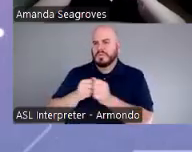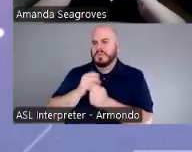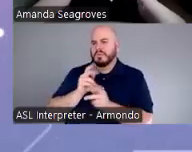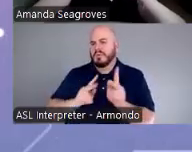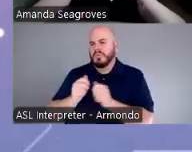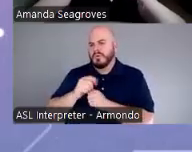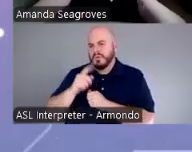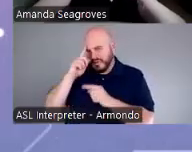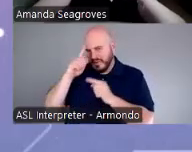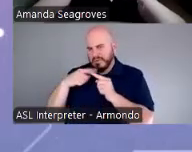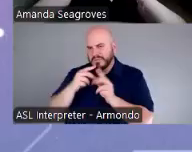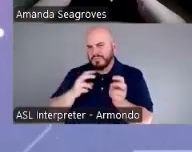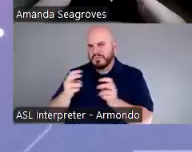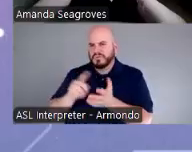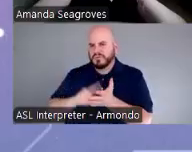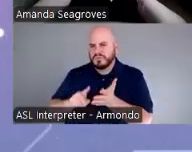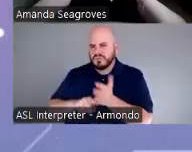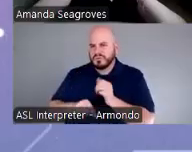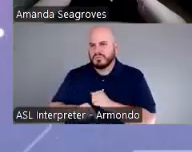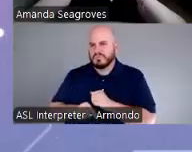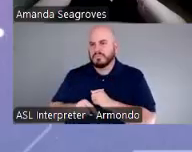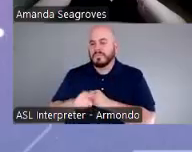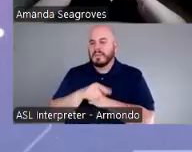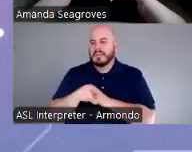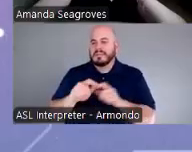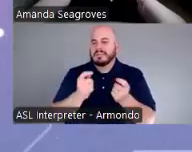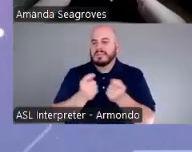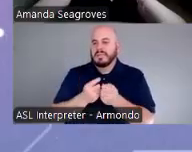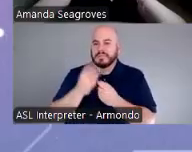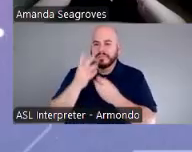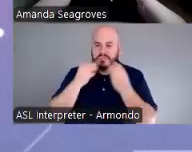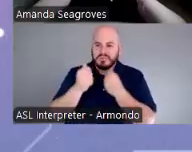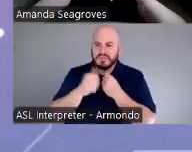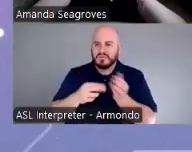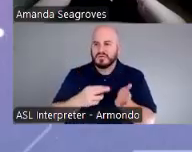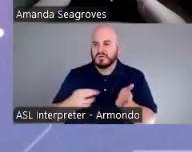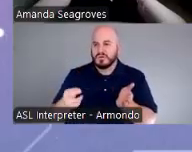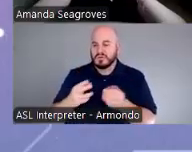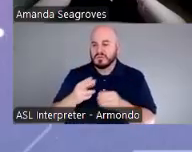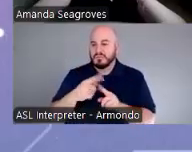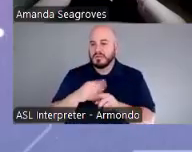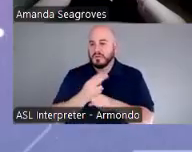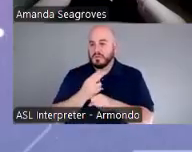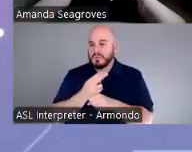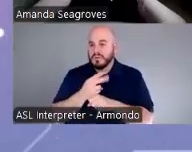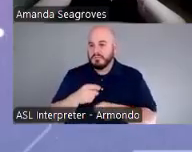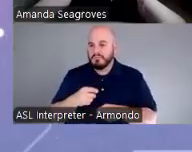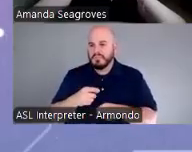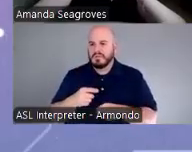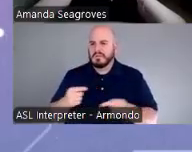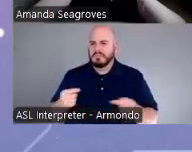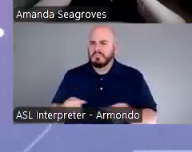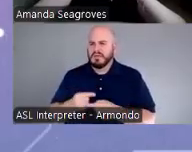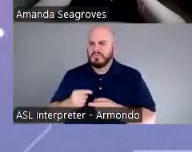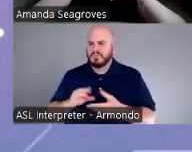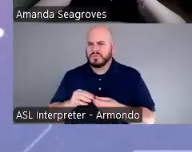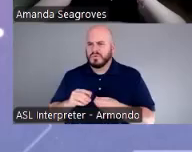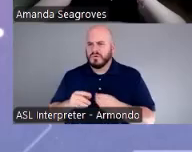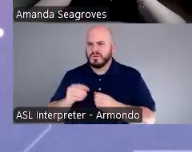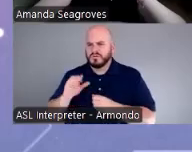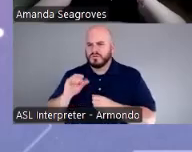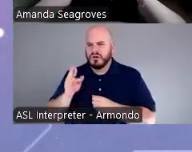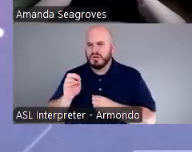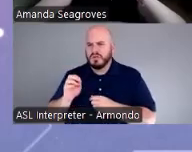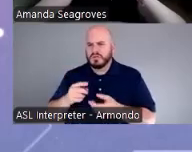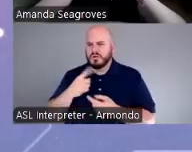story Charlie told about being pressured into participating in a study. That is another question for Dr. Cam that I would be